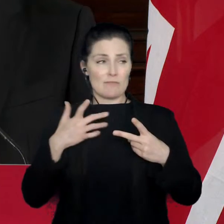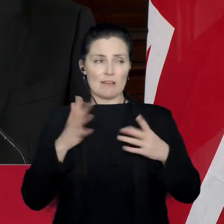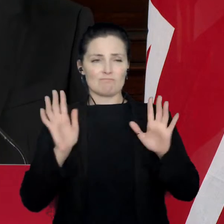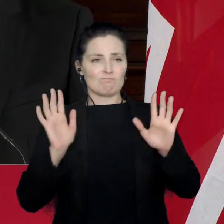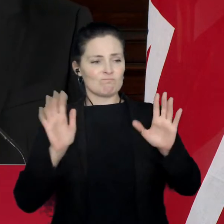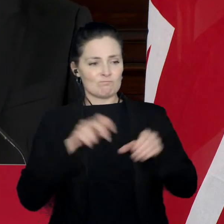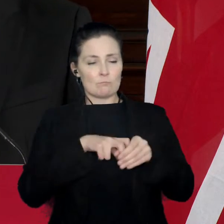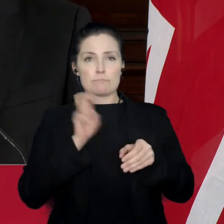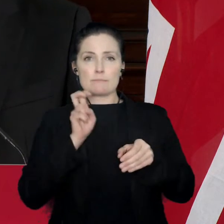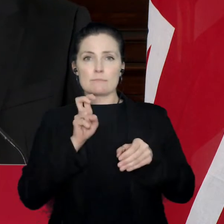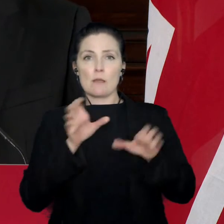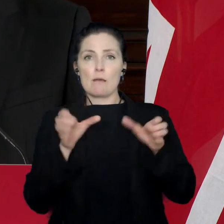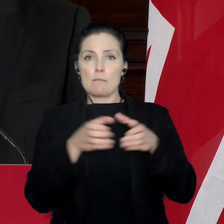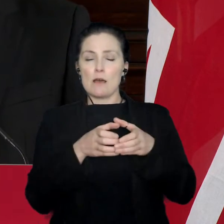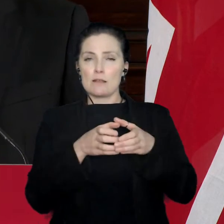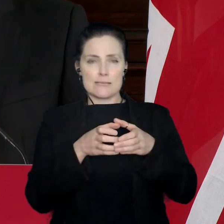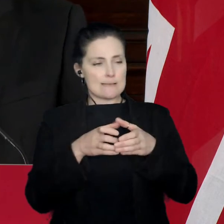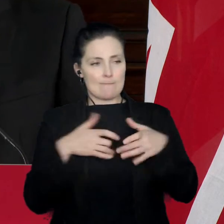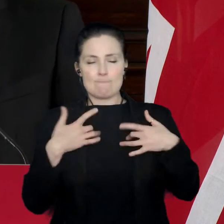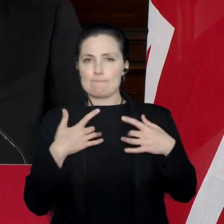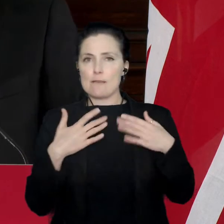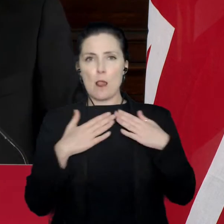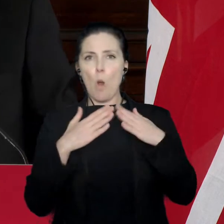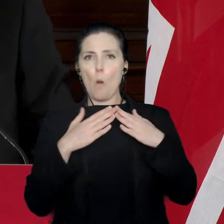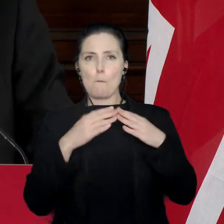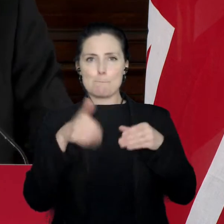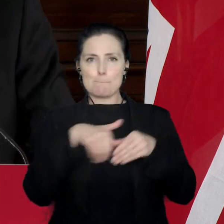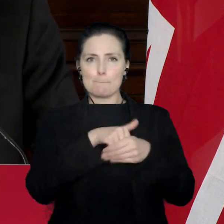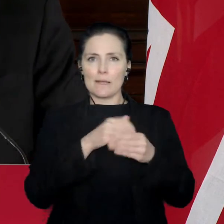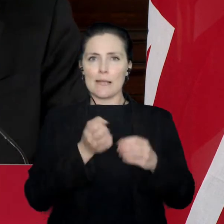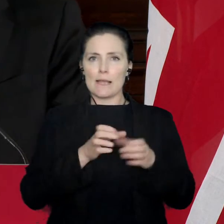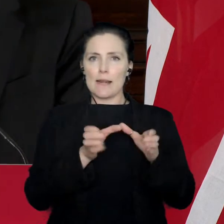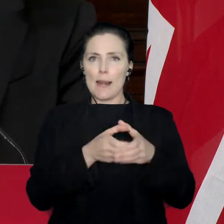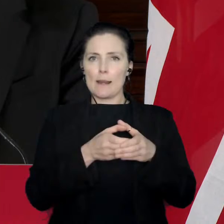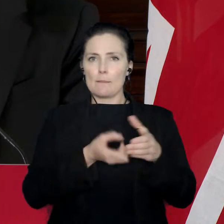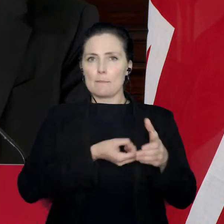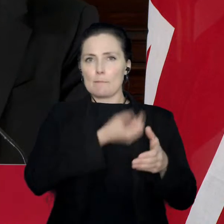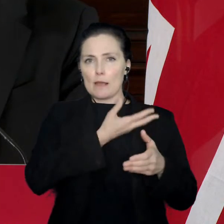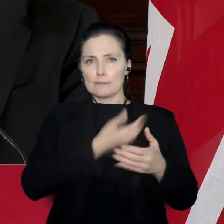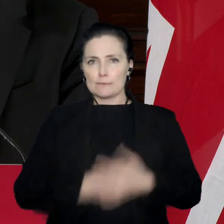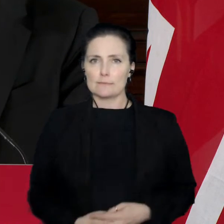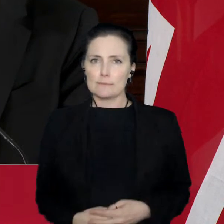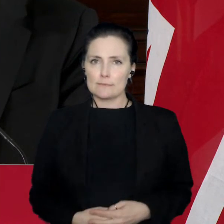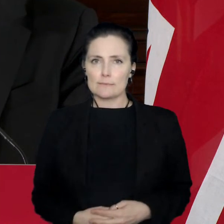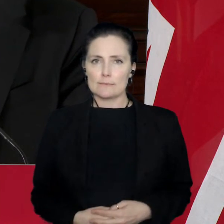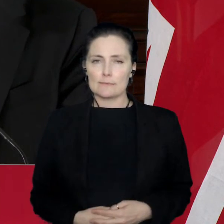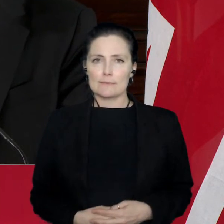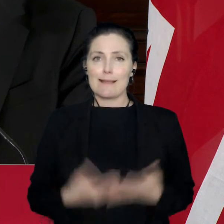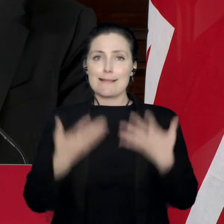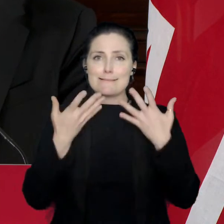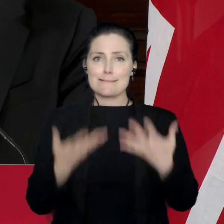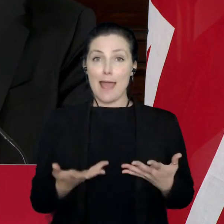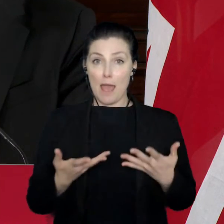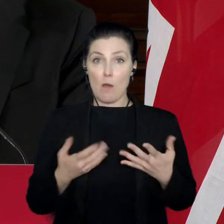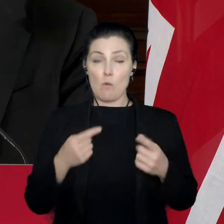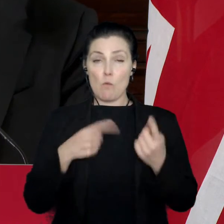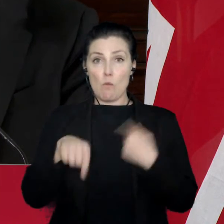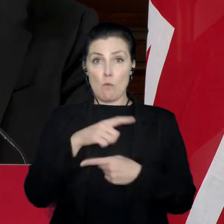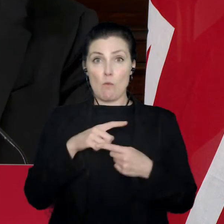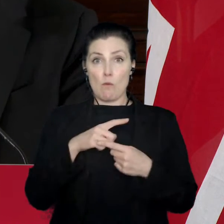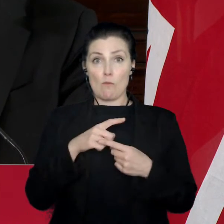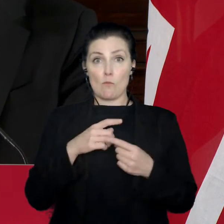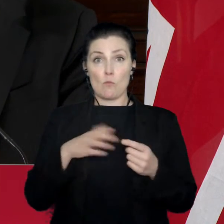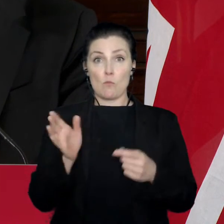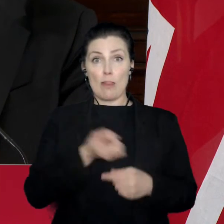most appalling abuse. Today, on behalf of the entire Labour Party, I say